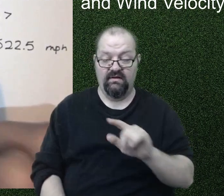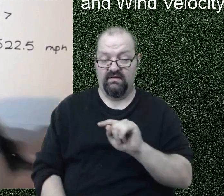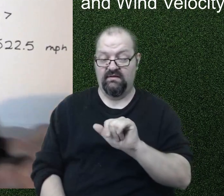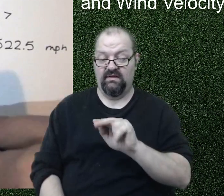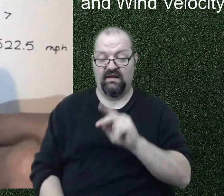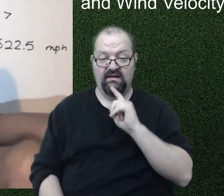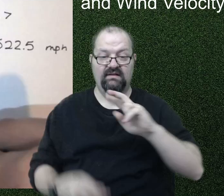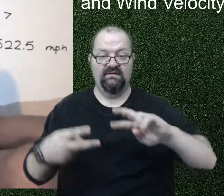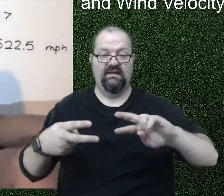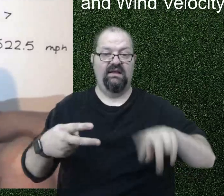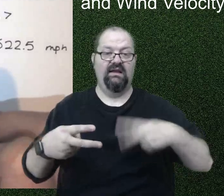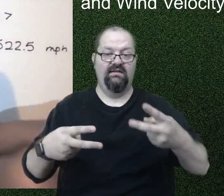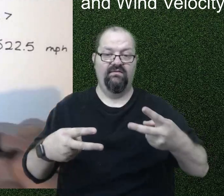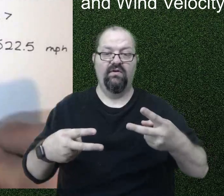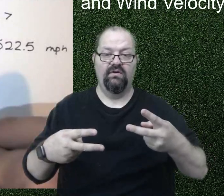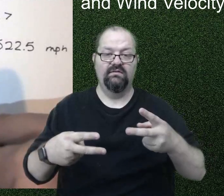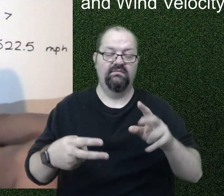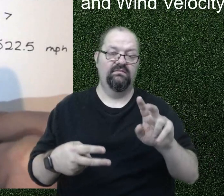that.